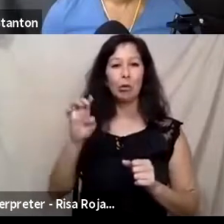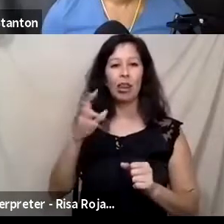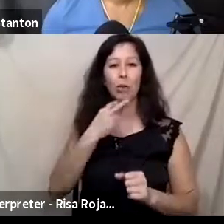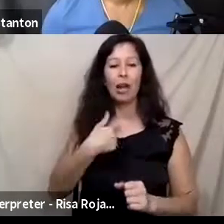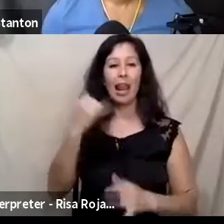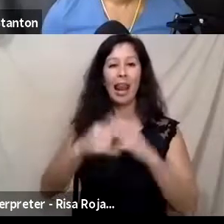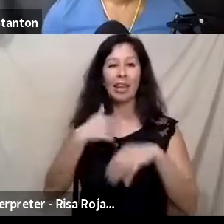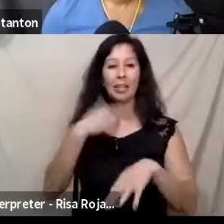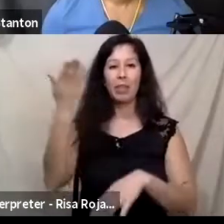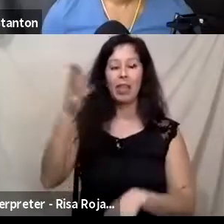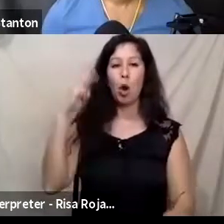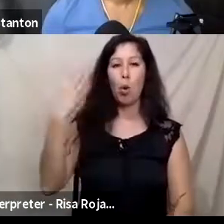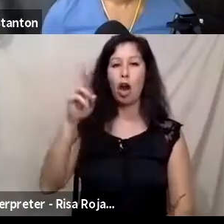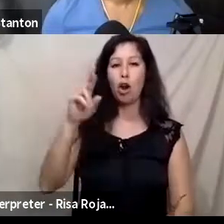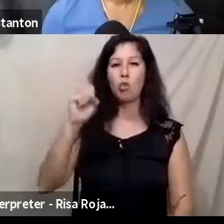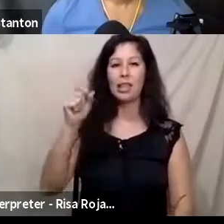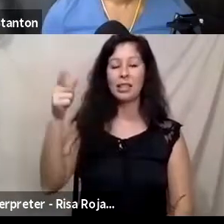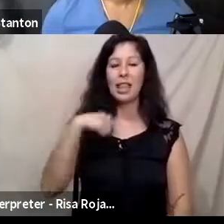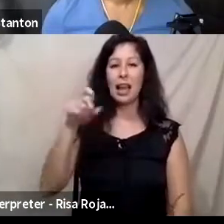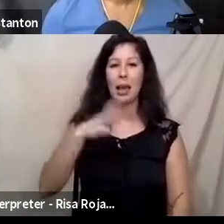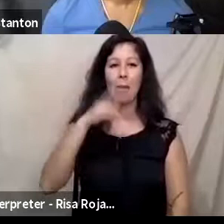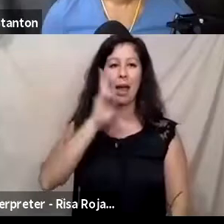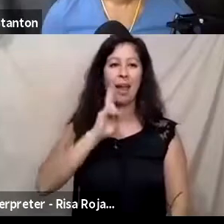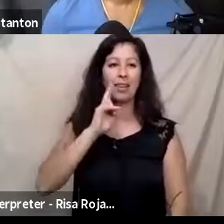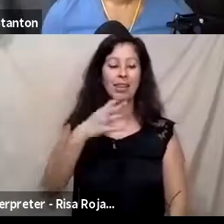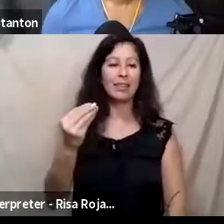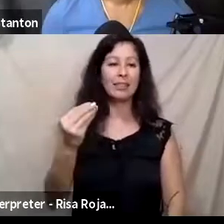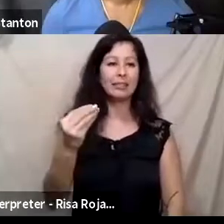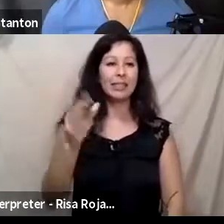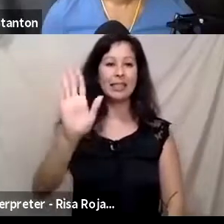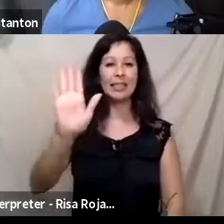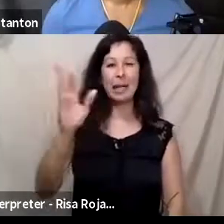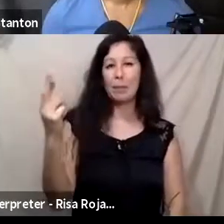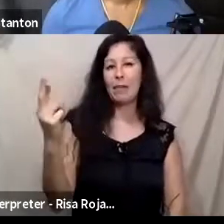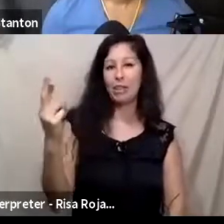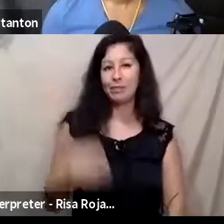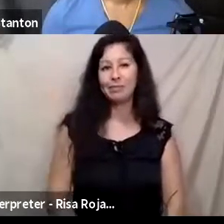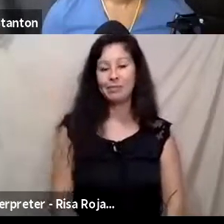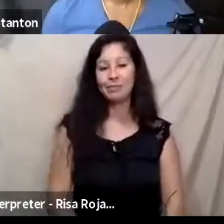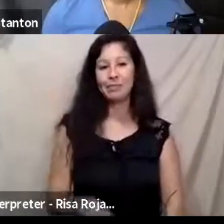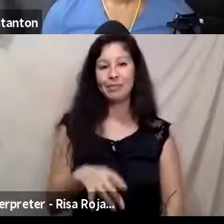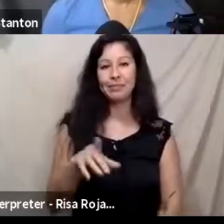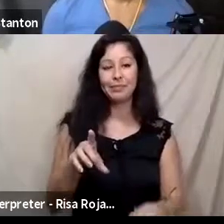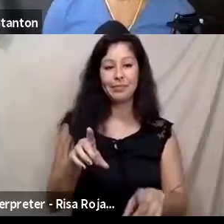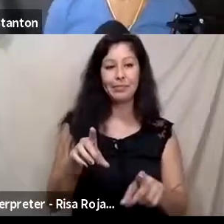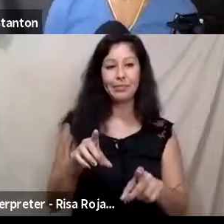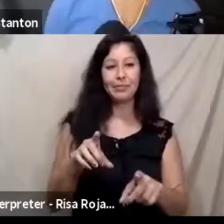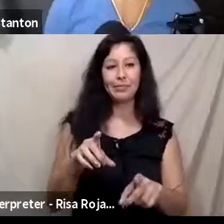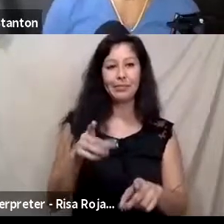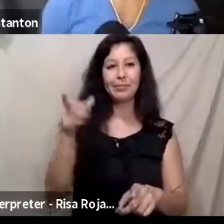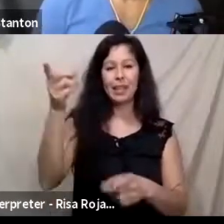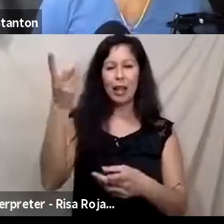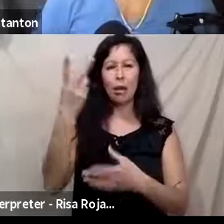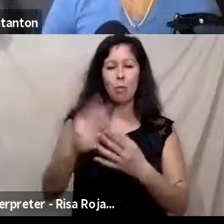was up on the res in Washington, I was asking my uncle and his best friend is a fairly fluent